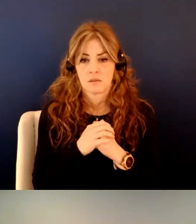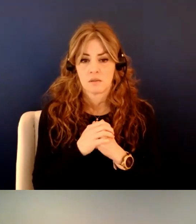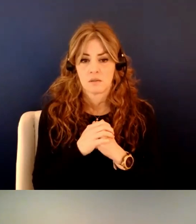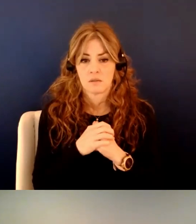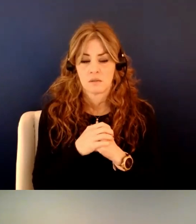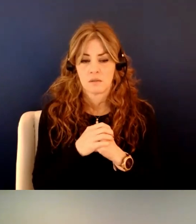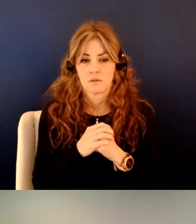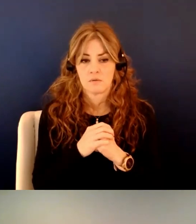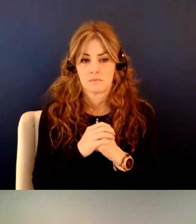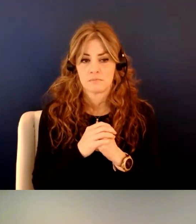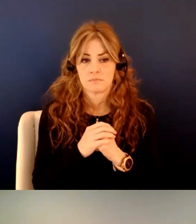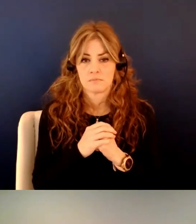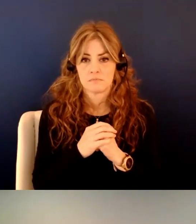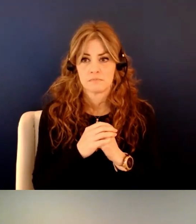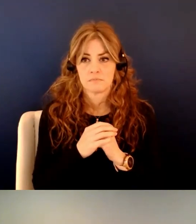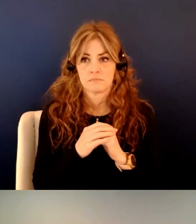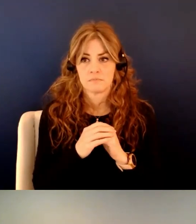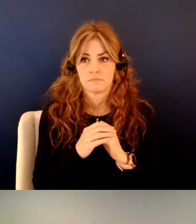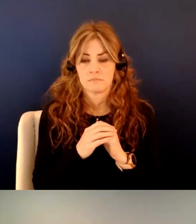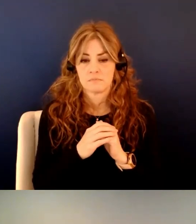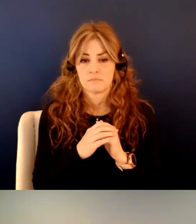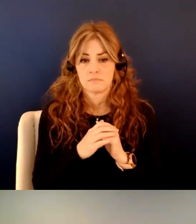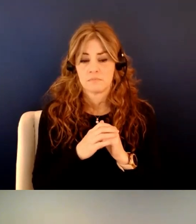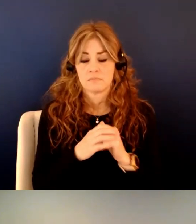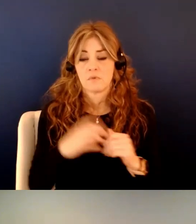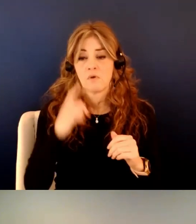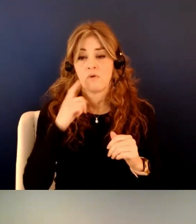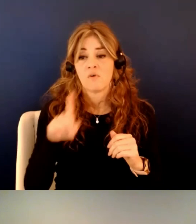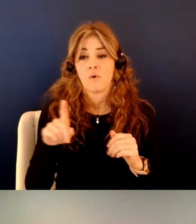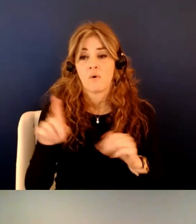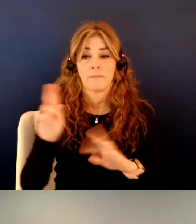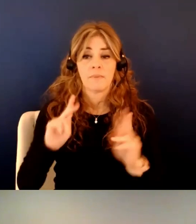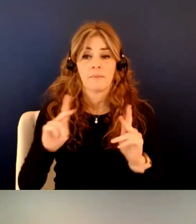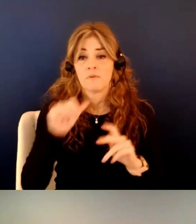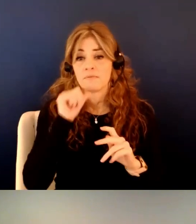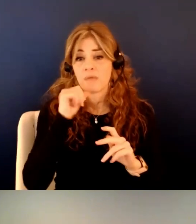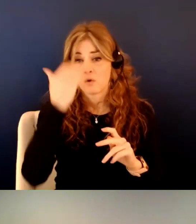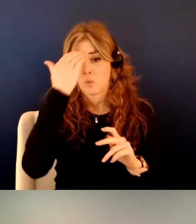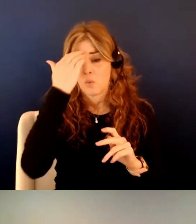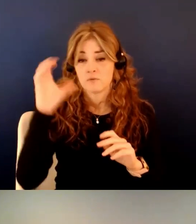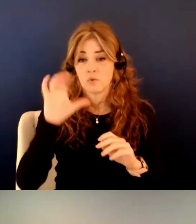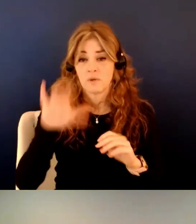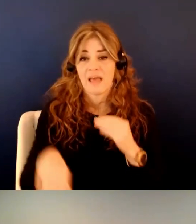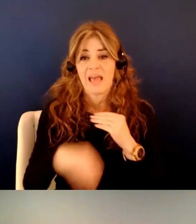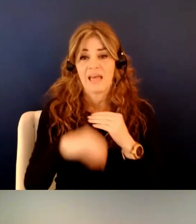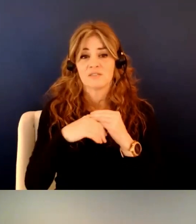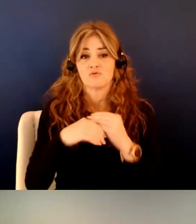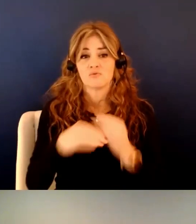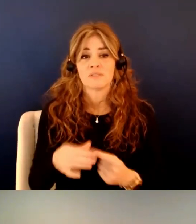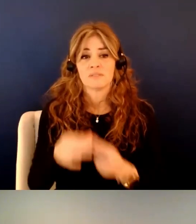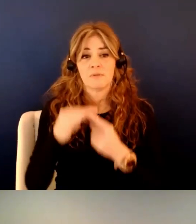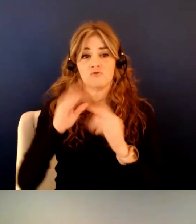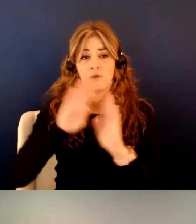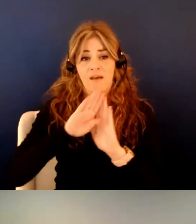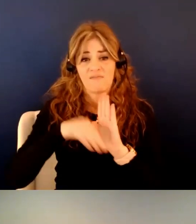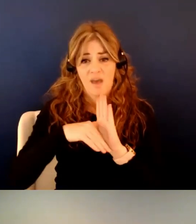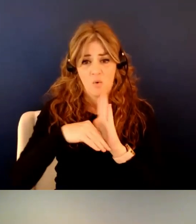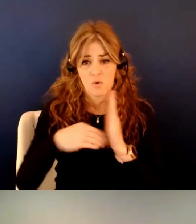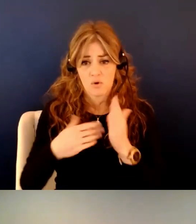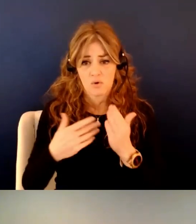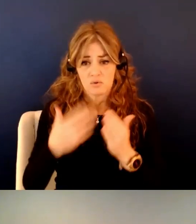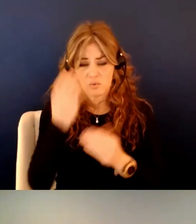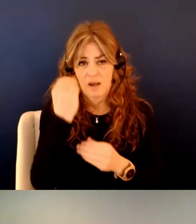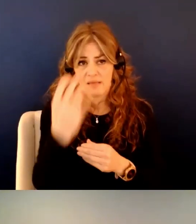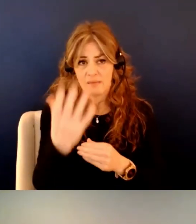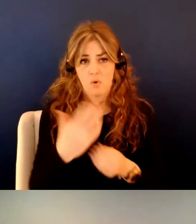you? George, you want to sort of, for those who would be unaware that we're doing this extra special half hour, do you want to sort of?